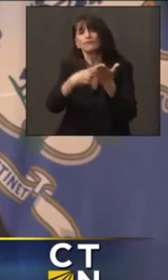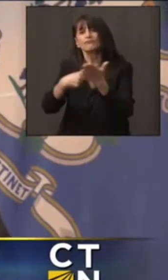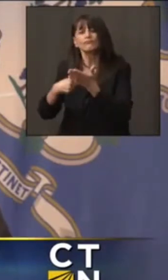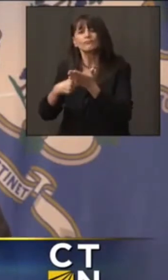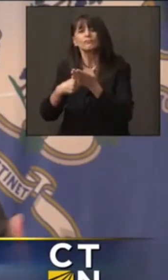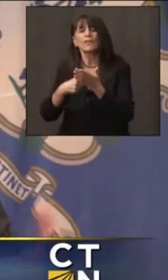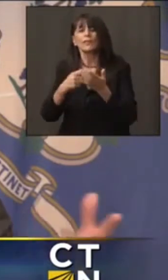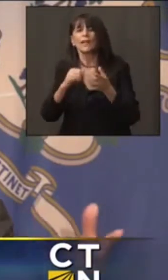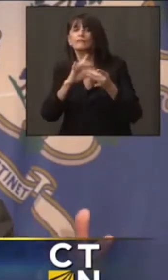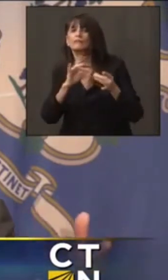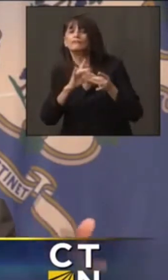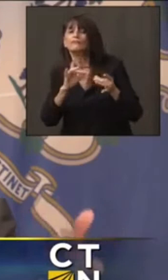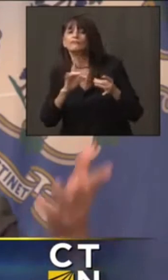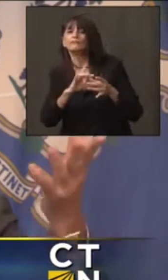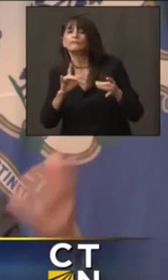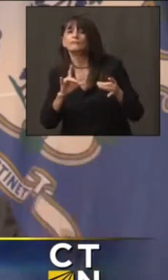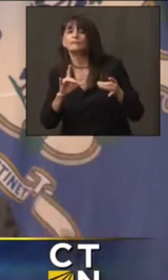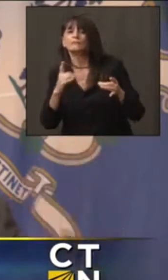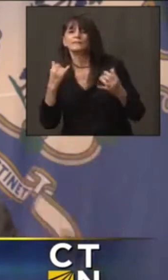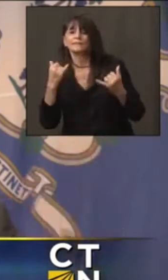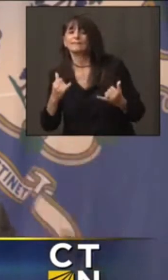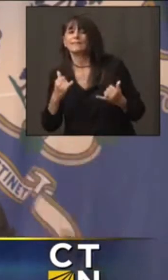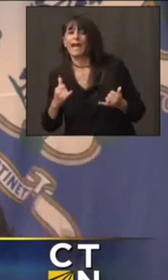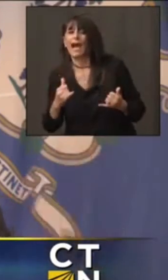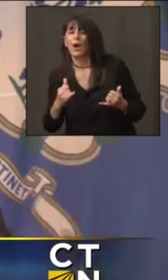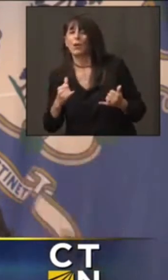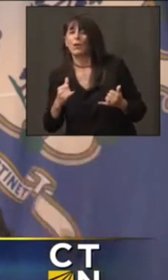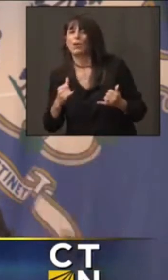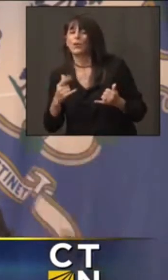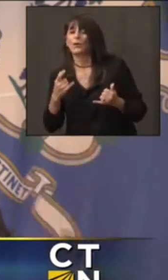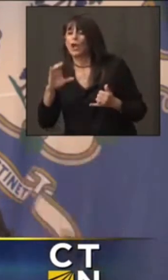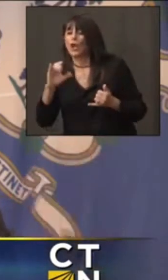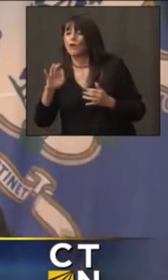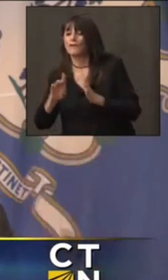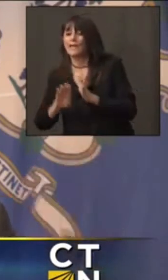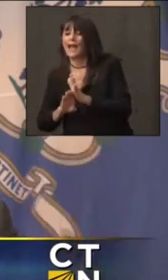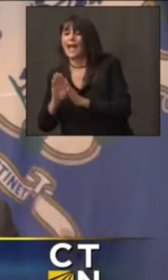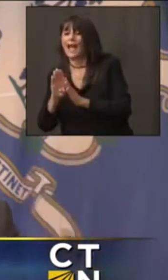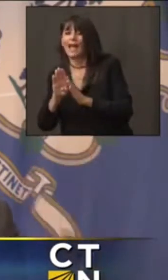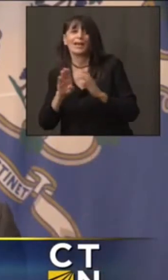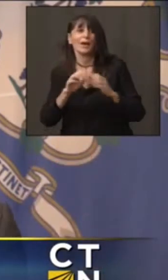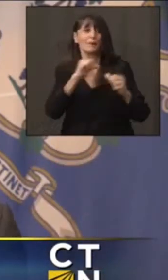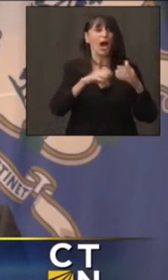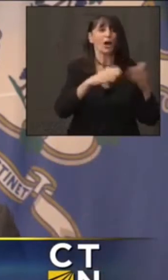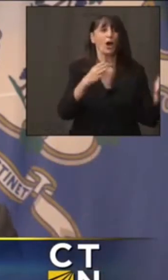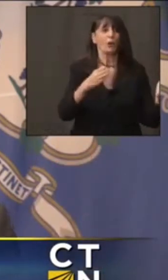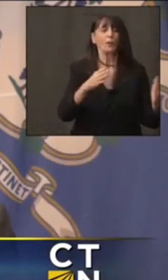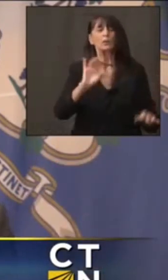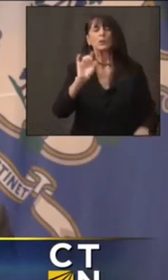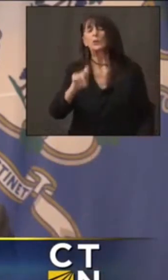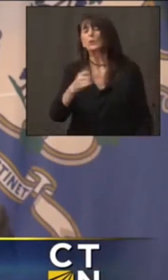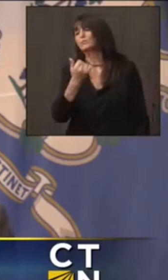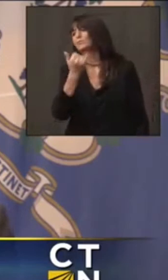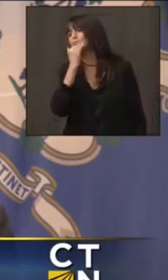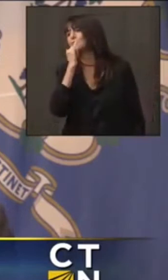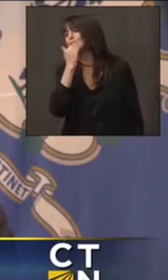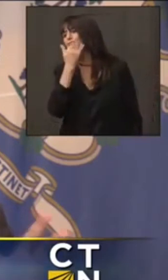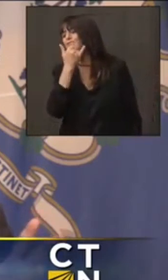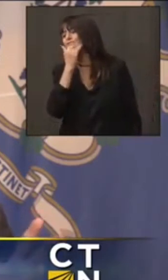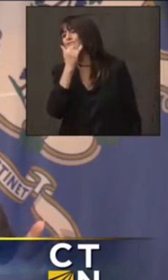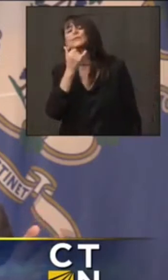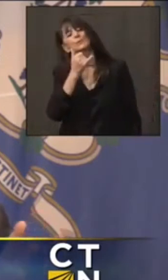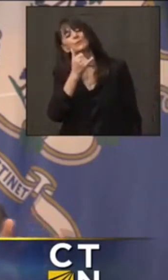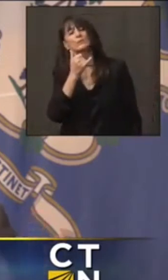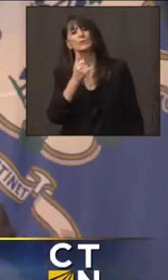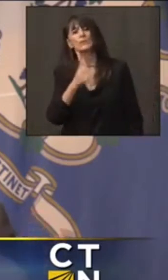bars while infection is on the rise was a big mistake. And I hope the courts realize that